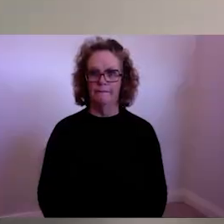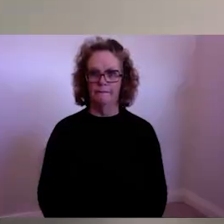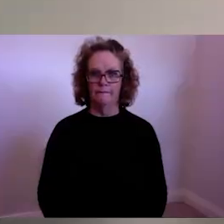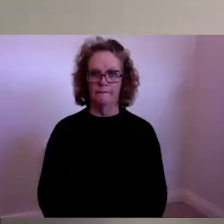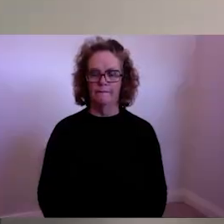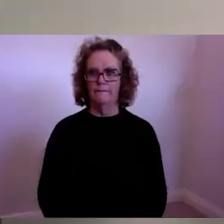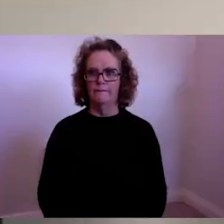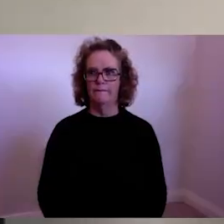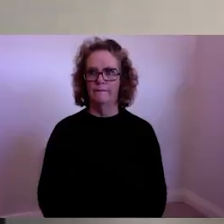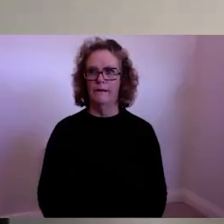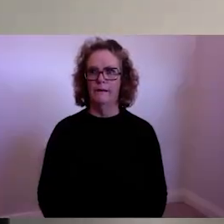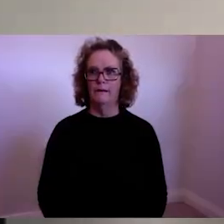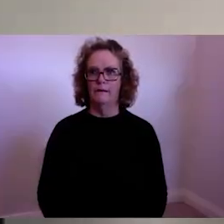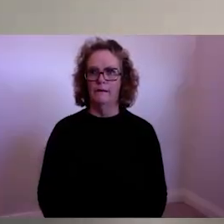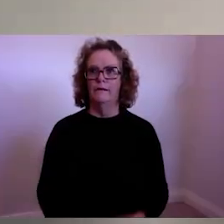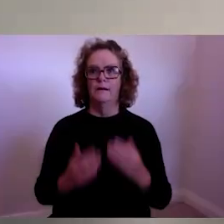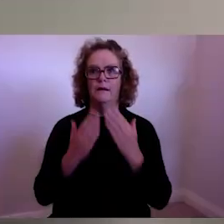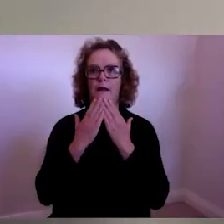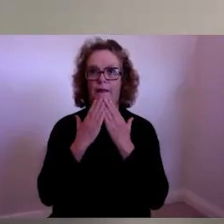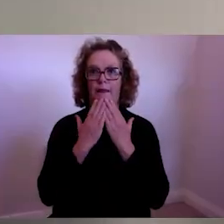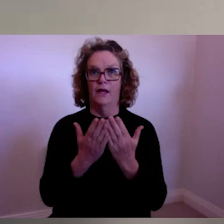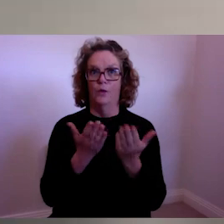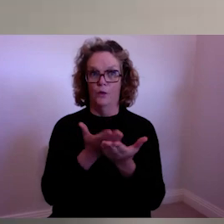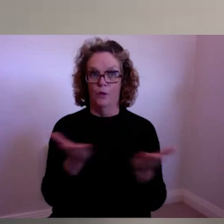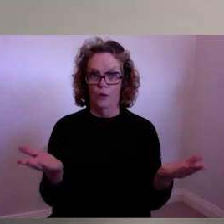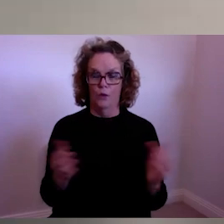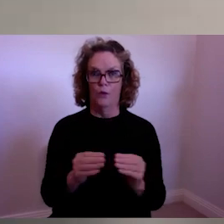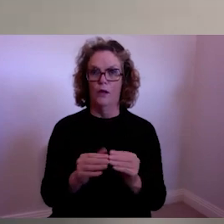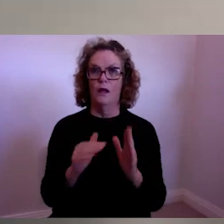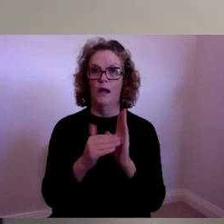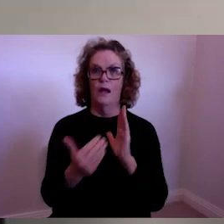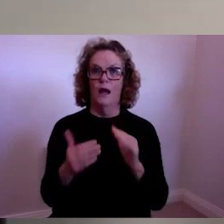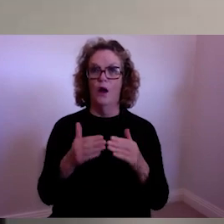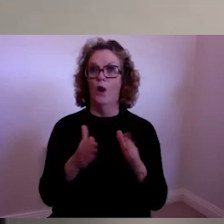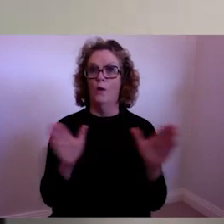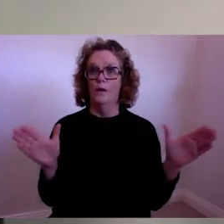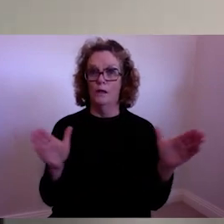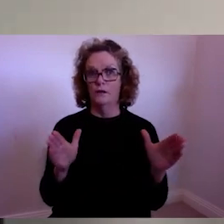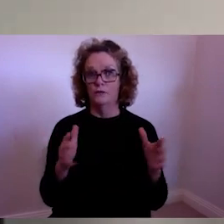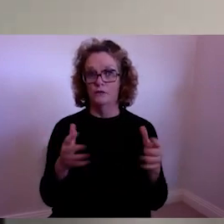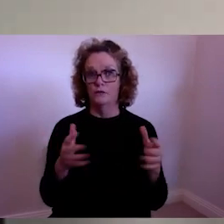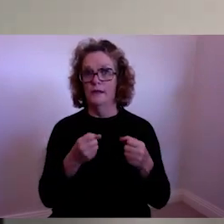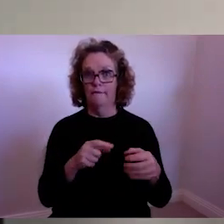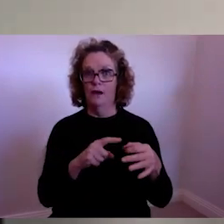and thank you all, and we'll open to questions from